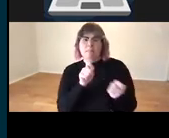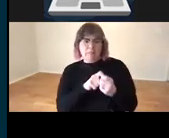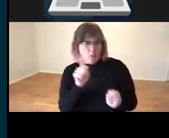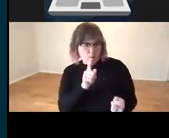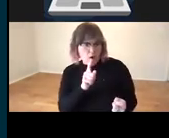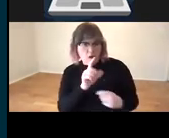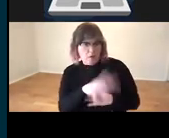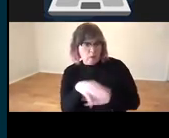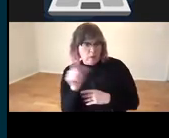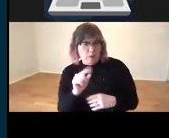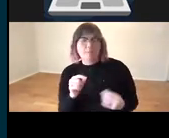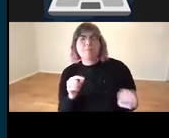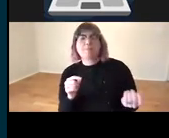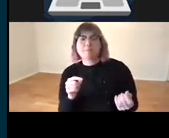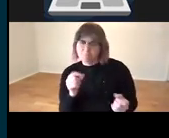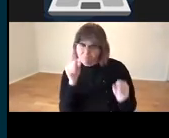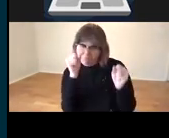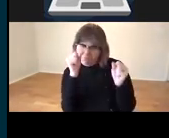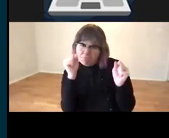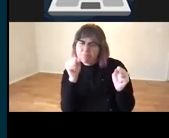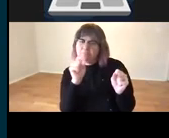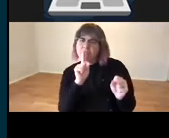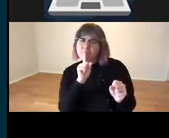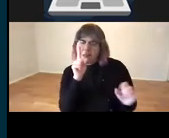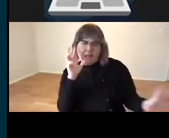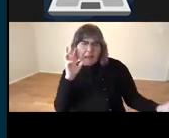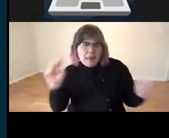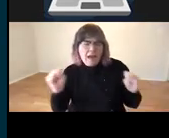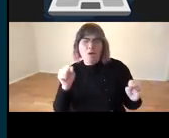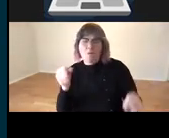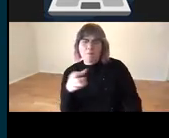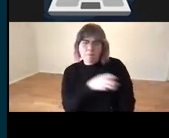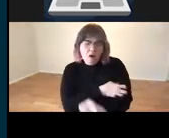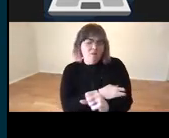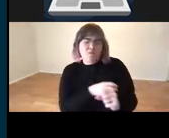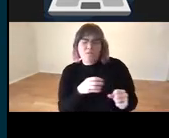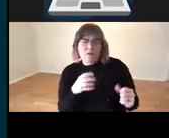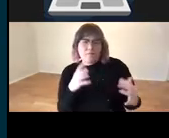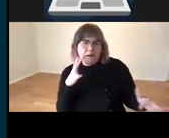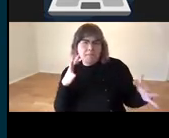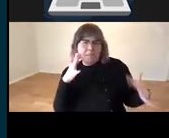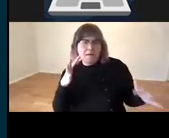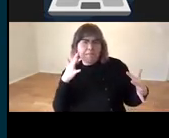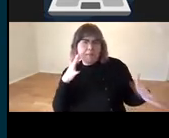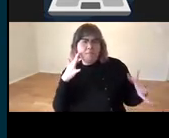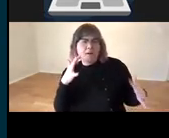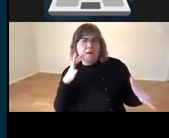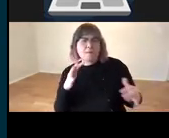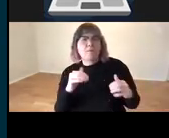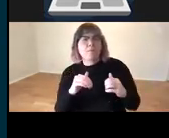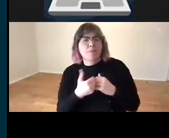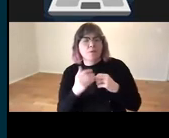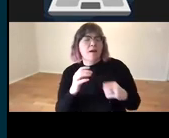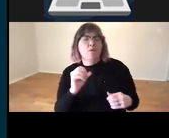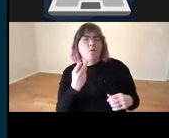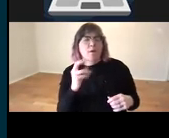squid is. And so it's pretty incredible. These clicks are very, very loud and they're very powerful. And they're able to produce those clicks through their spermaceti organ,